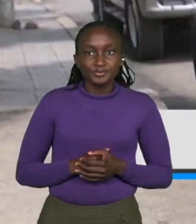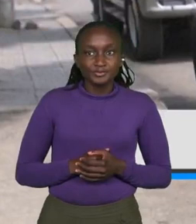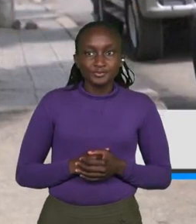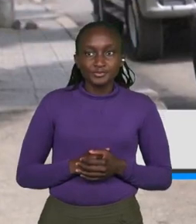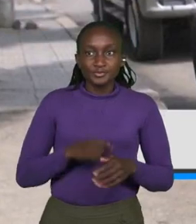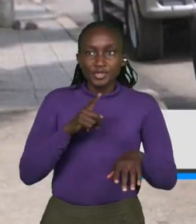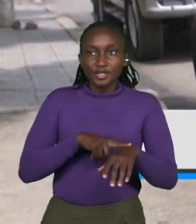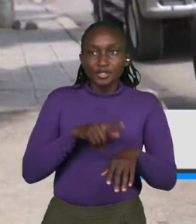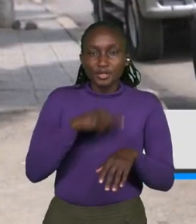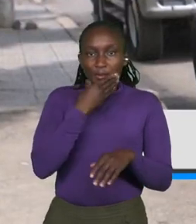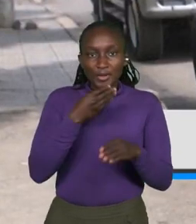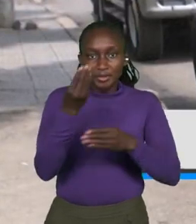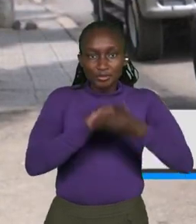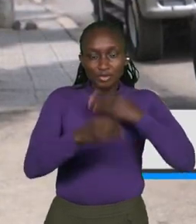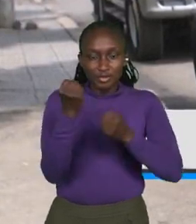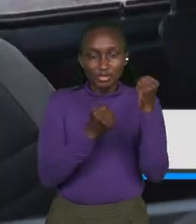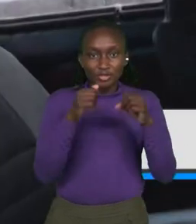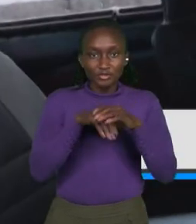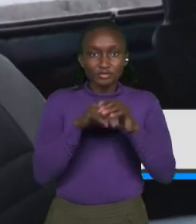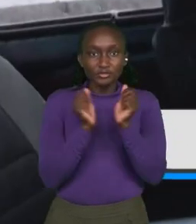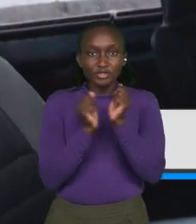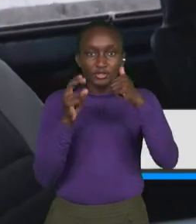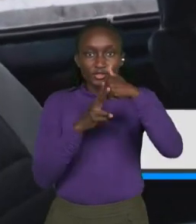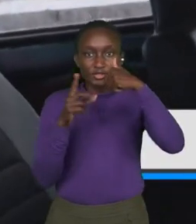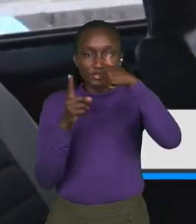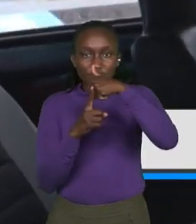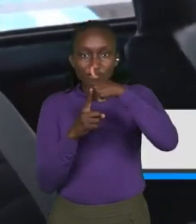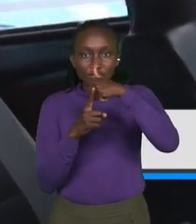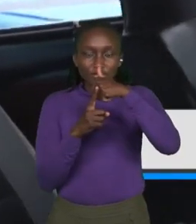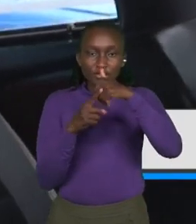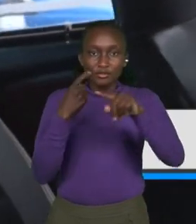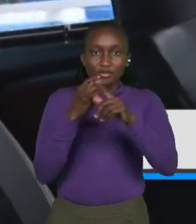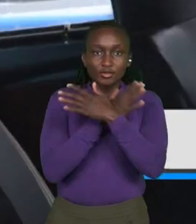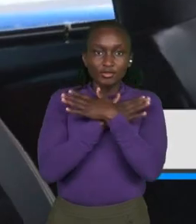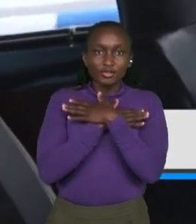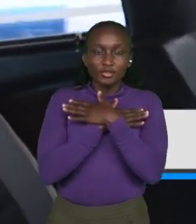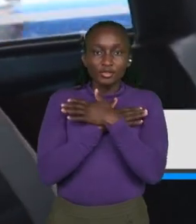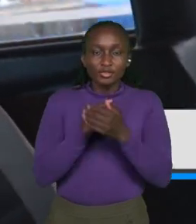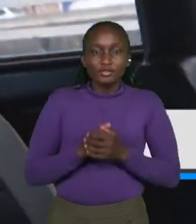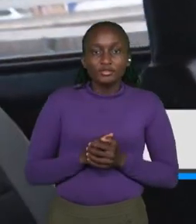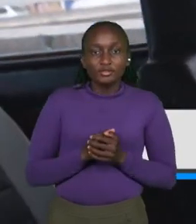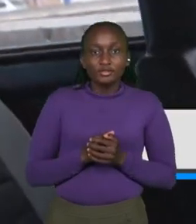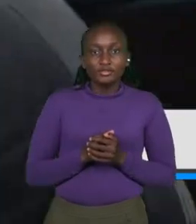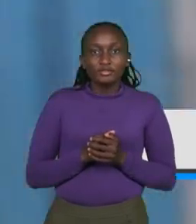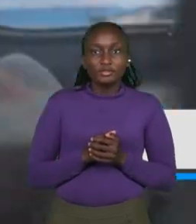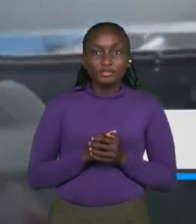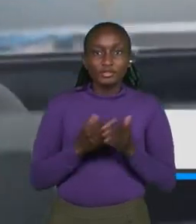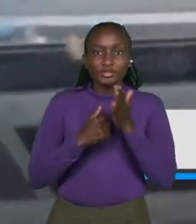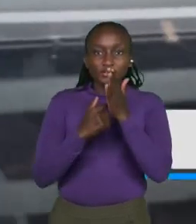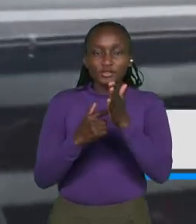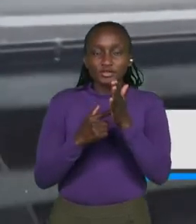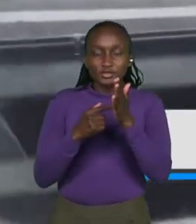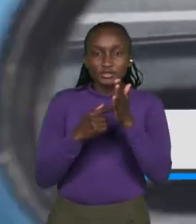When Robert Wall bought a beat-up 1967 Volkswagen Beetle from a friend for 50,000 European birr, it marked the start